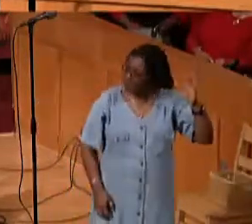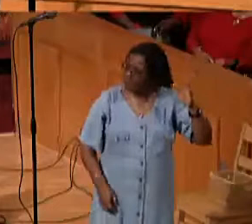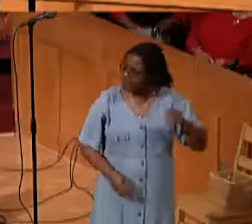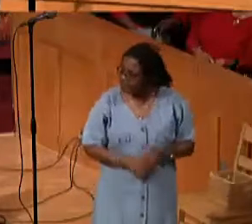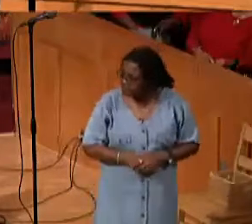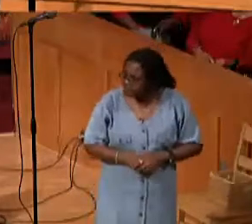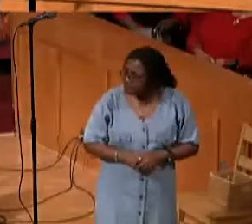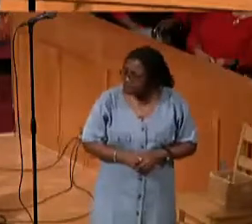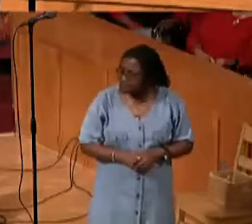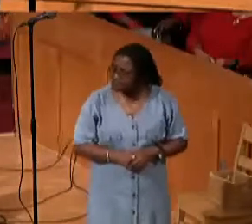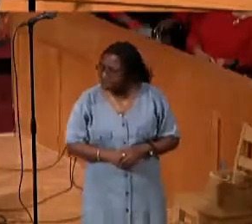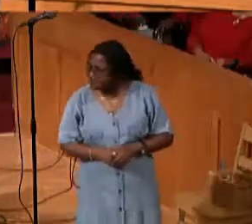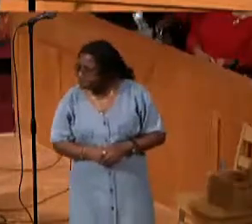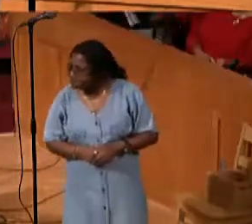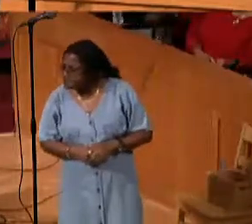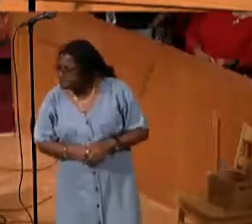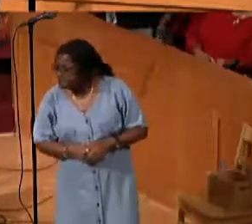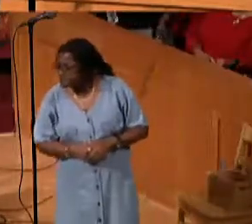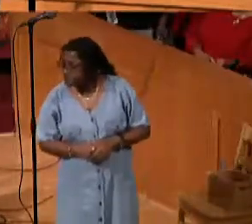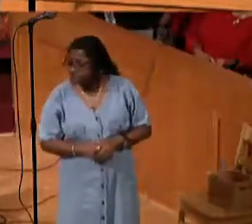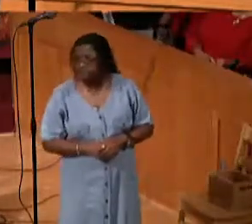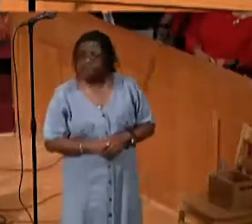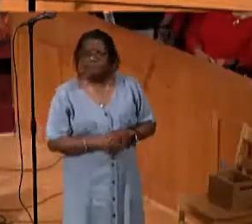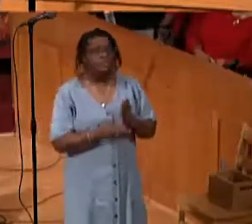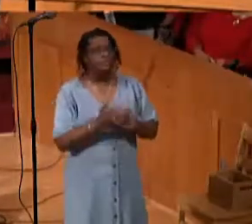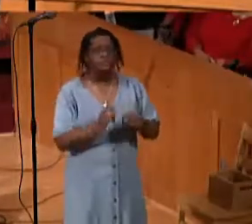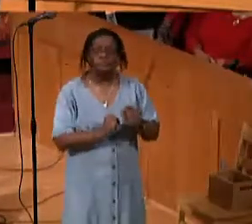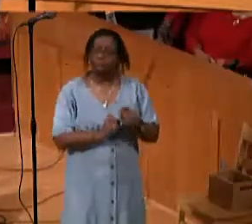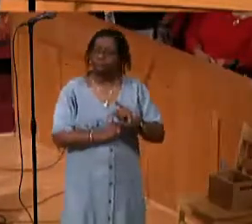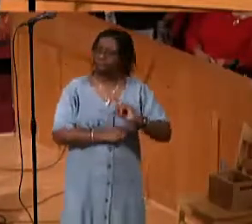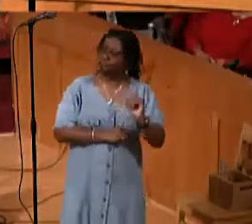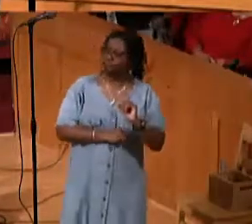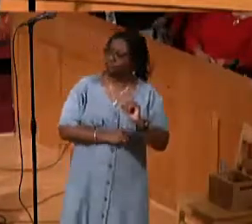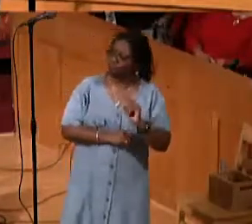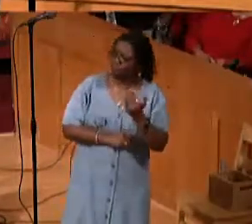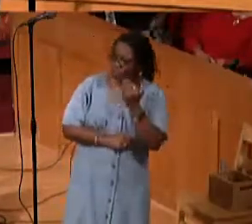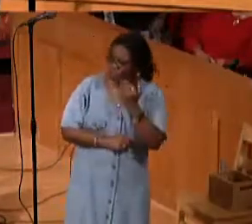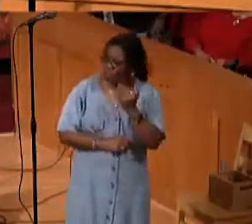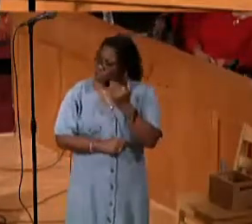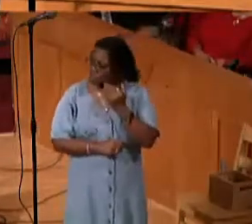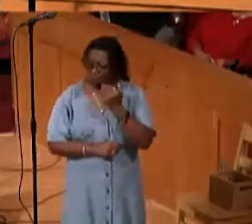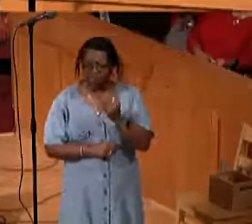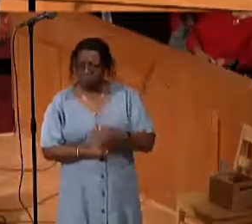My God. Somebody here knows, amen, that he can take nothing.